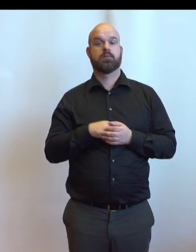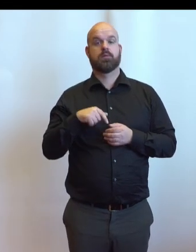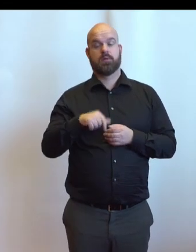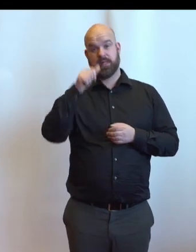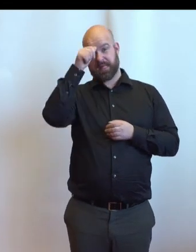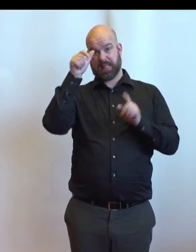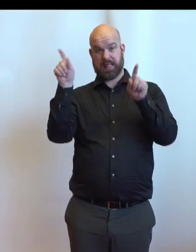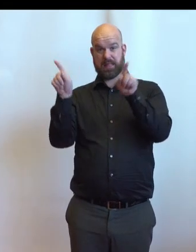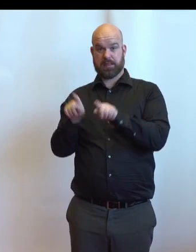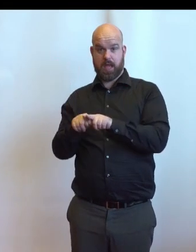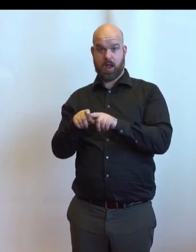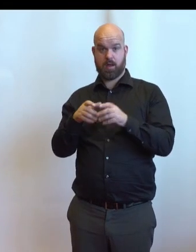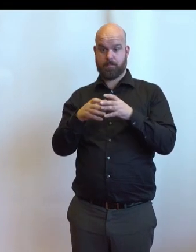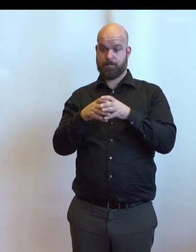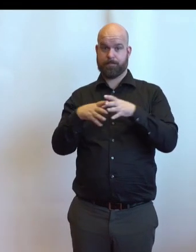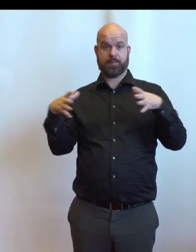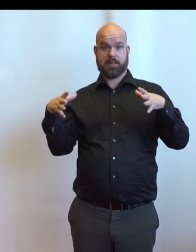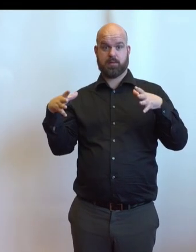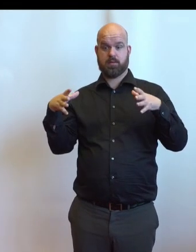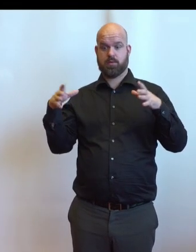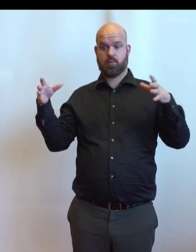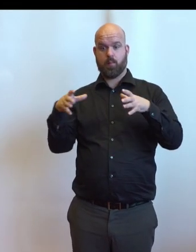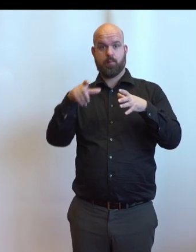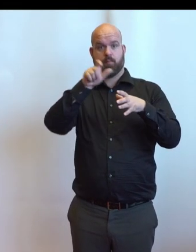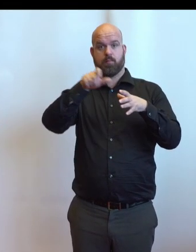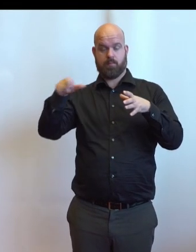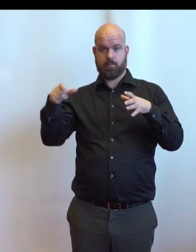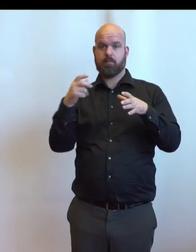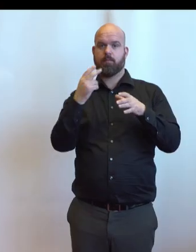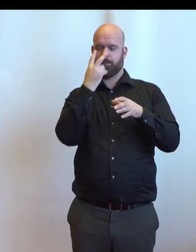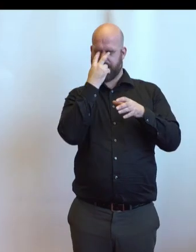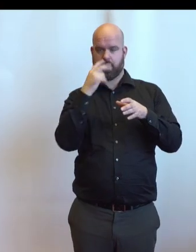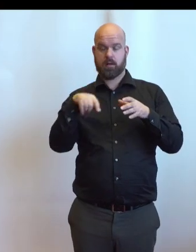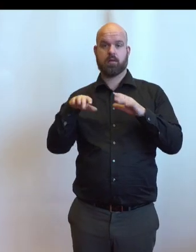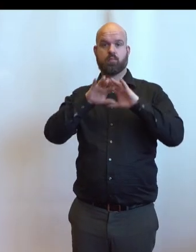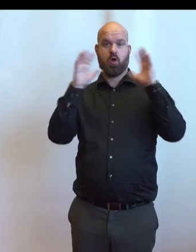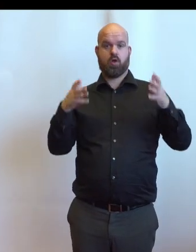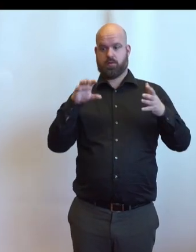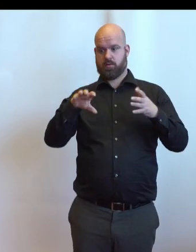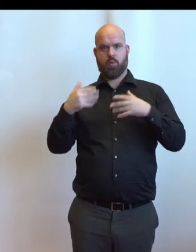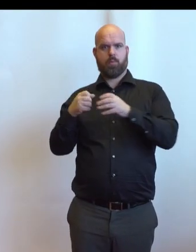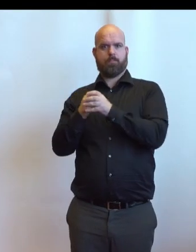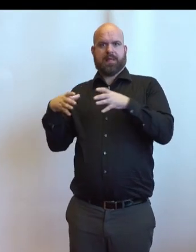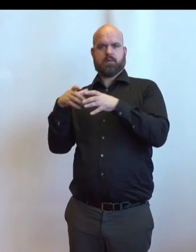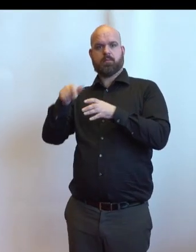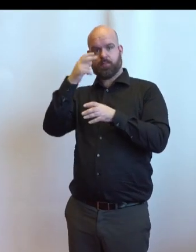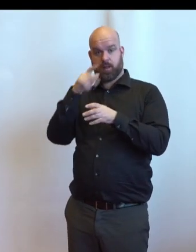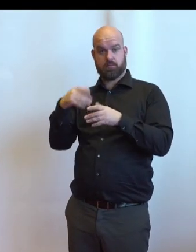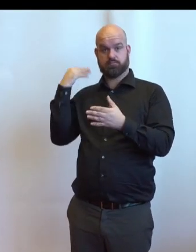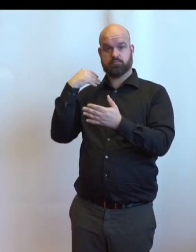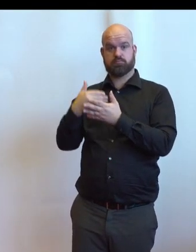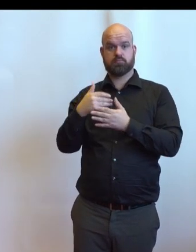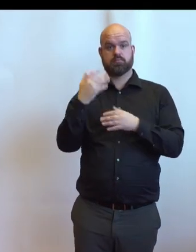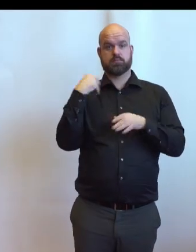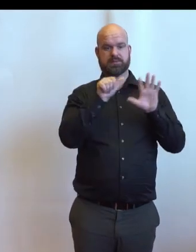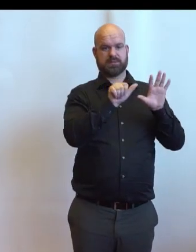years, we have been empowering the visually challenged persons to bring them in the mainstream society with the assistive technology, and we